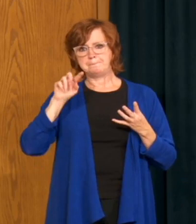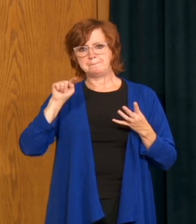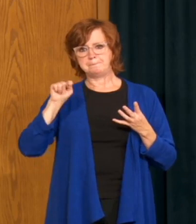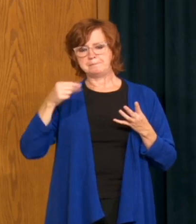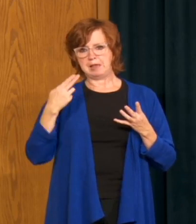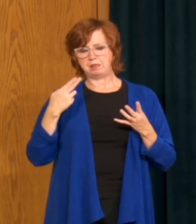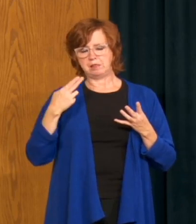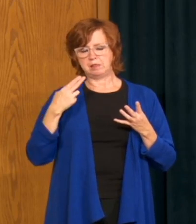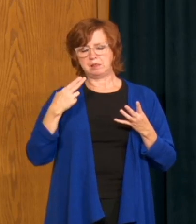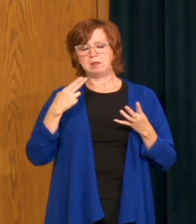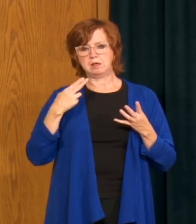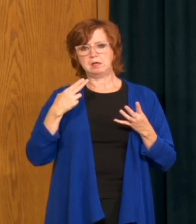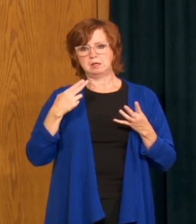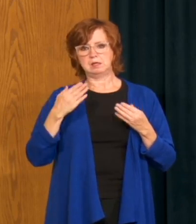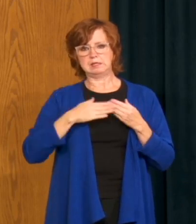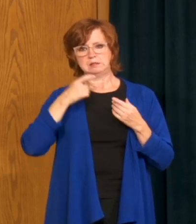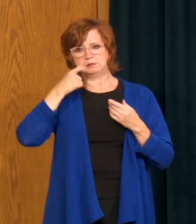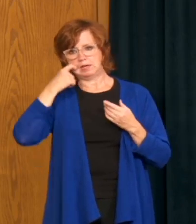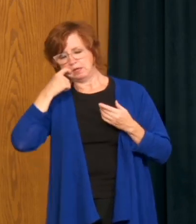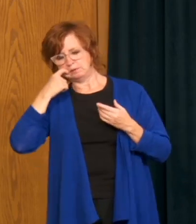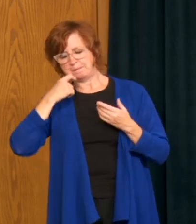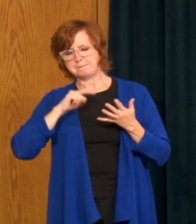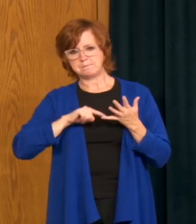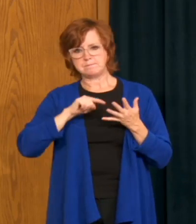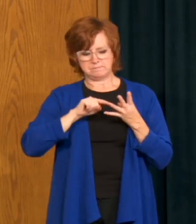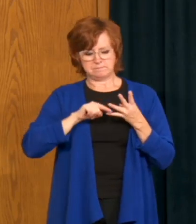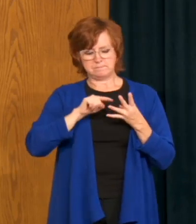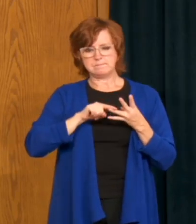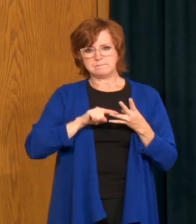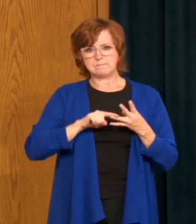a substance that's caused significant harms. We've seen the